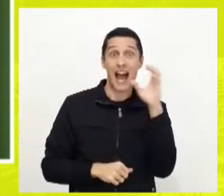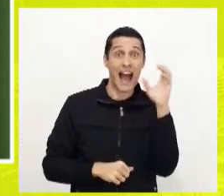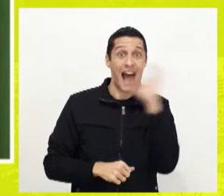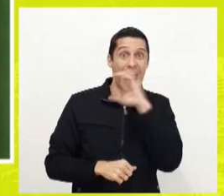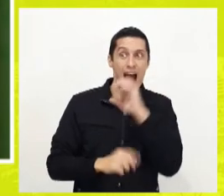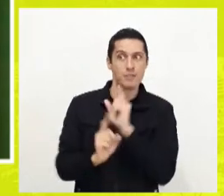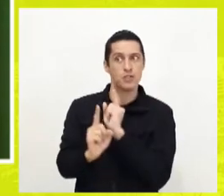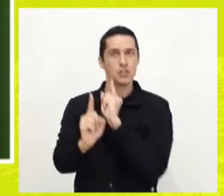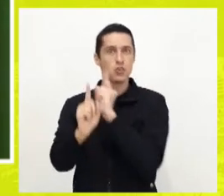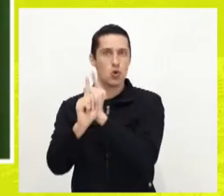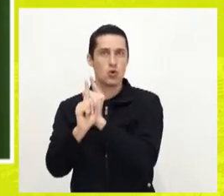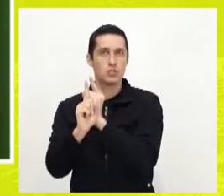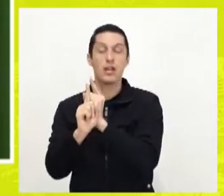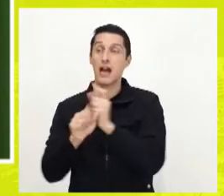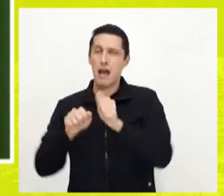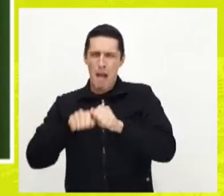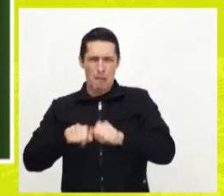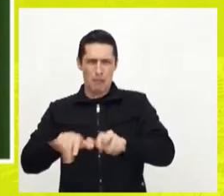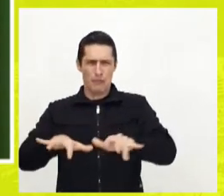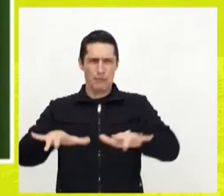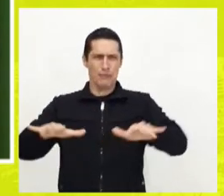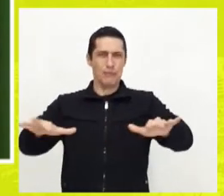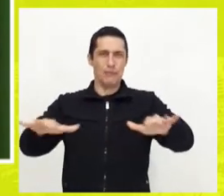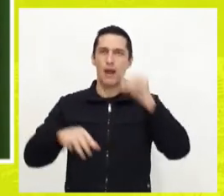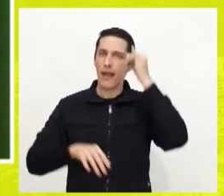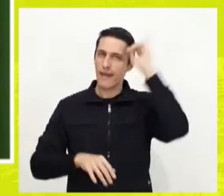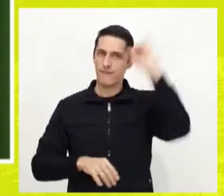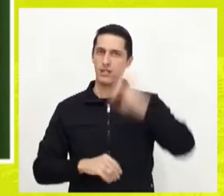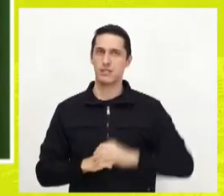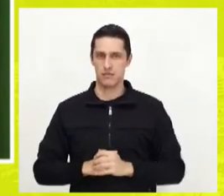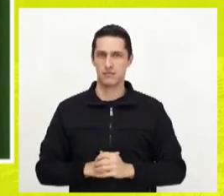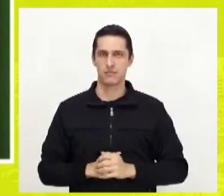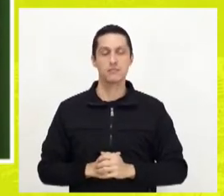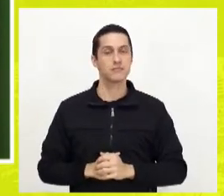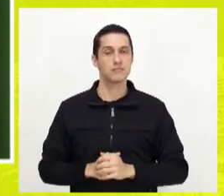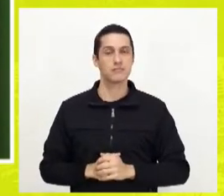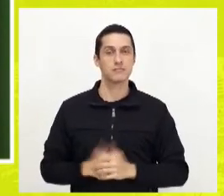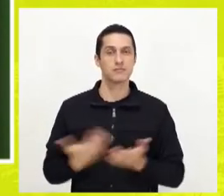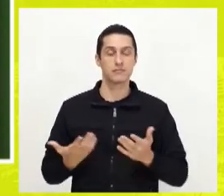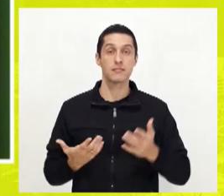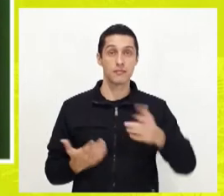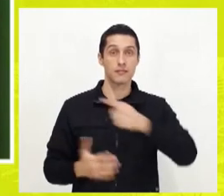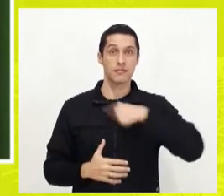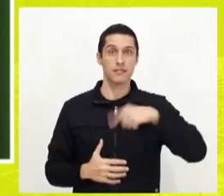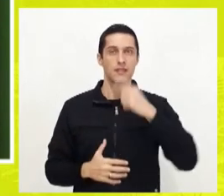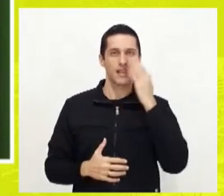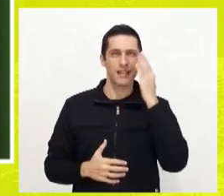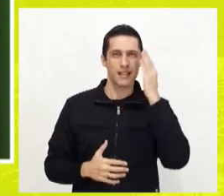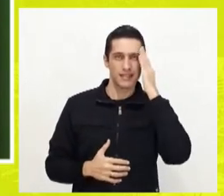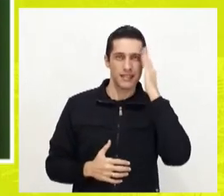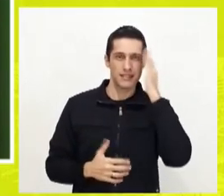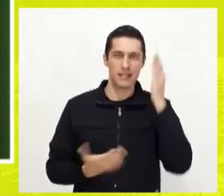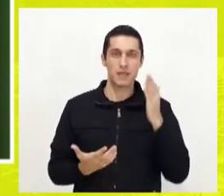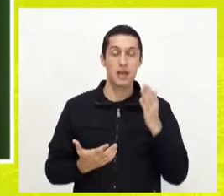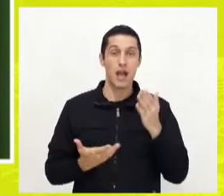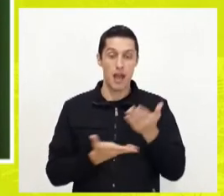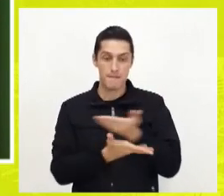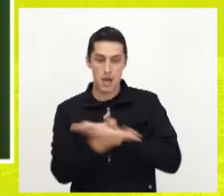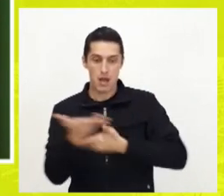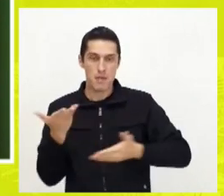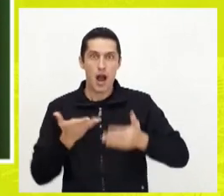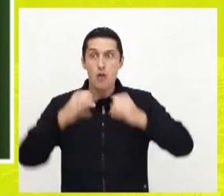the negative impact because when the when they're sharing a